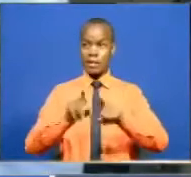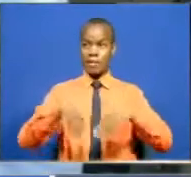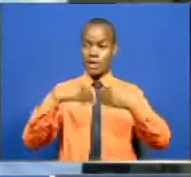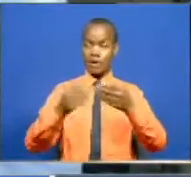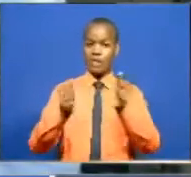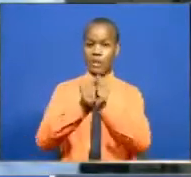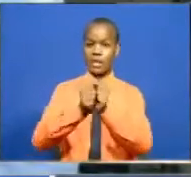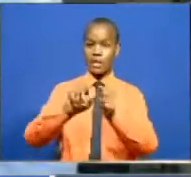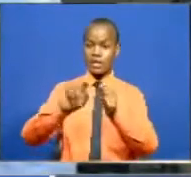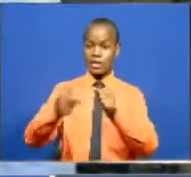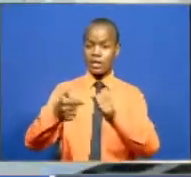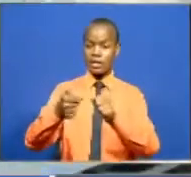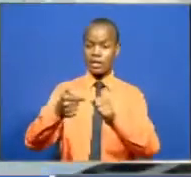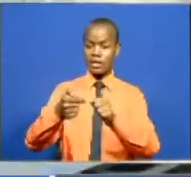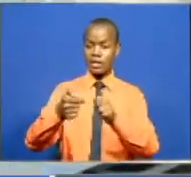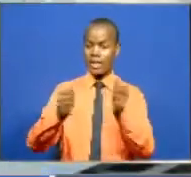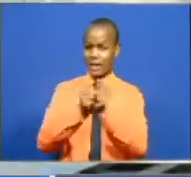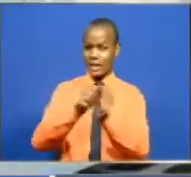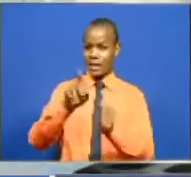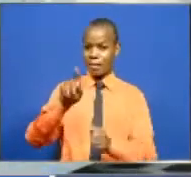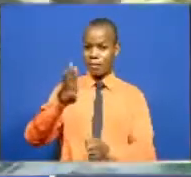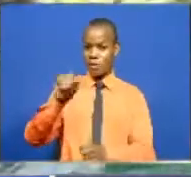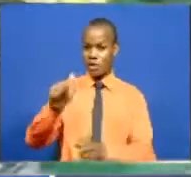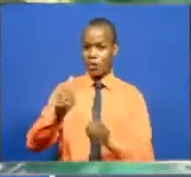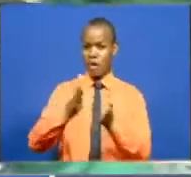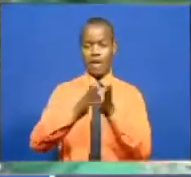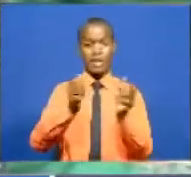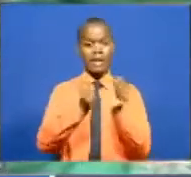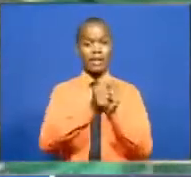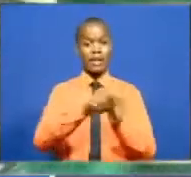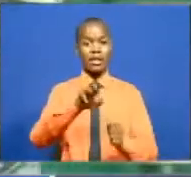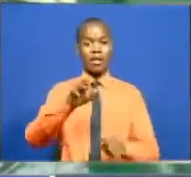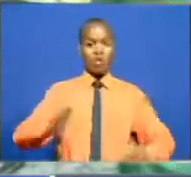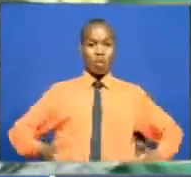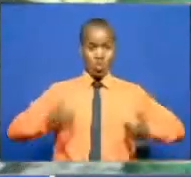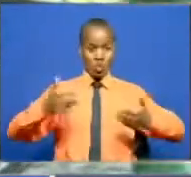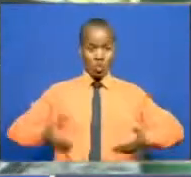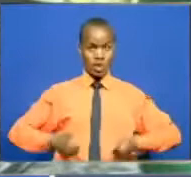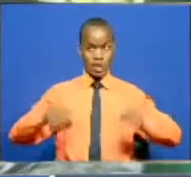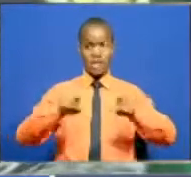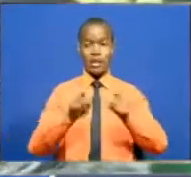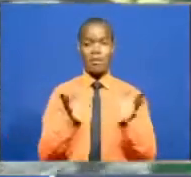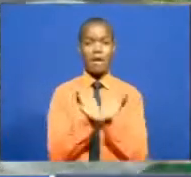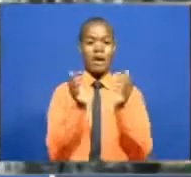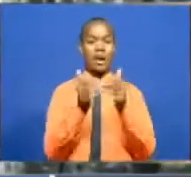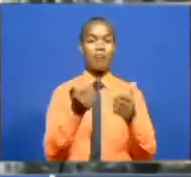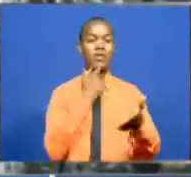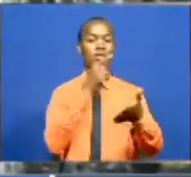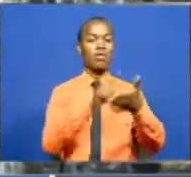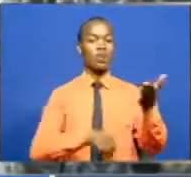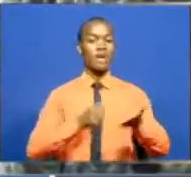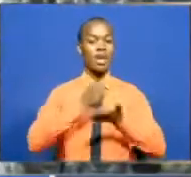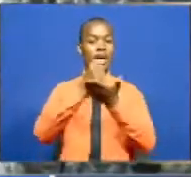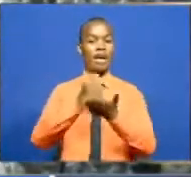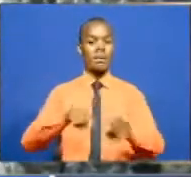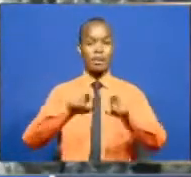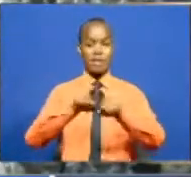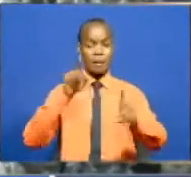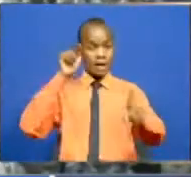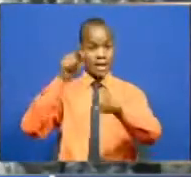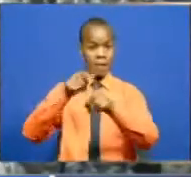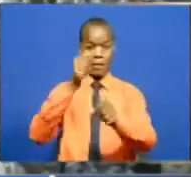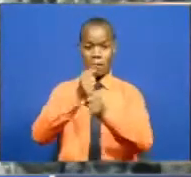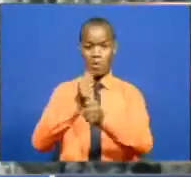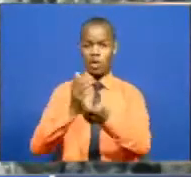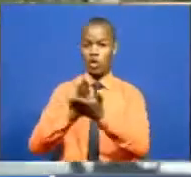10 electric kettles, 10 microwaves, and 10 wheelchairs, with the company saying the donation is part of efforts to assist